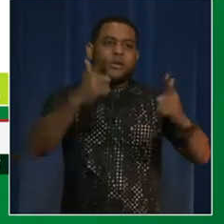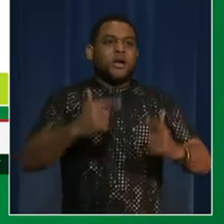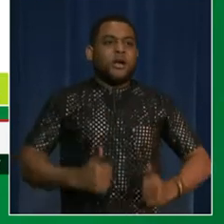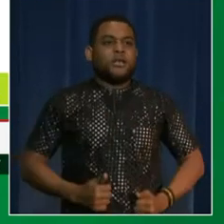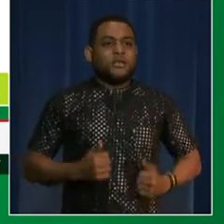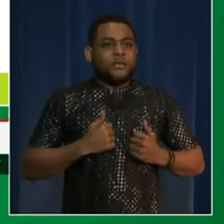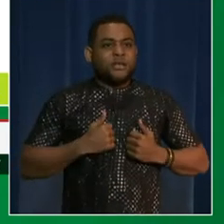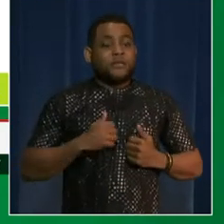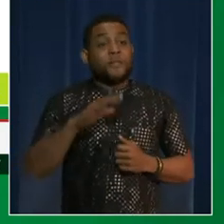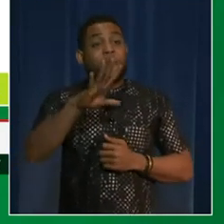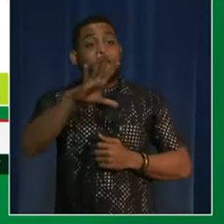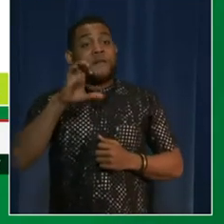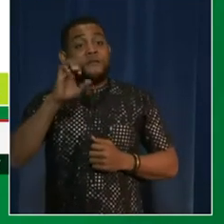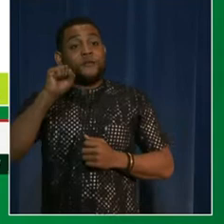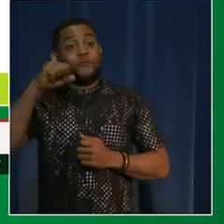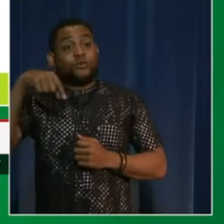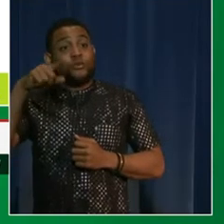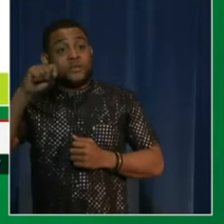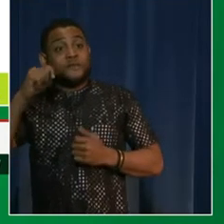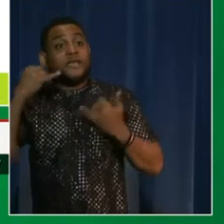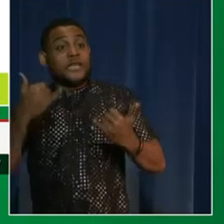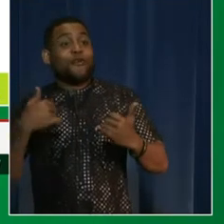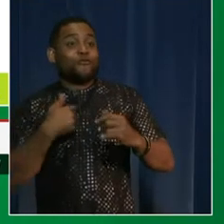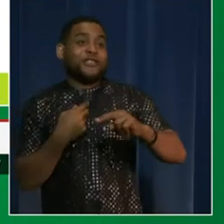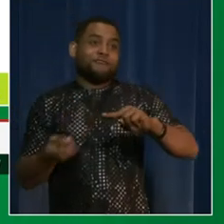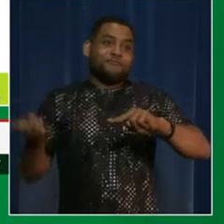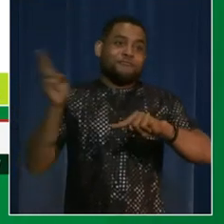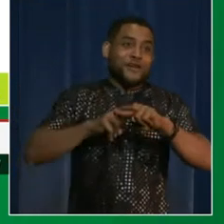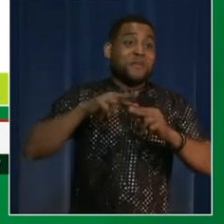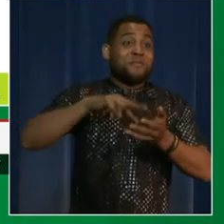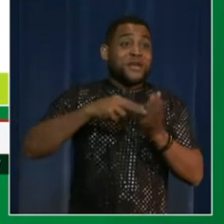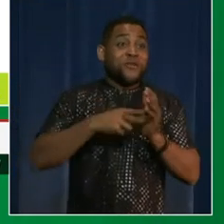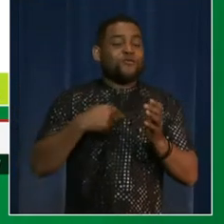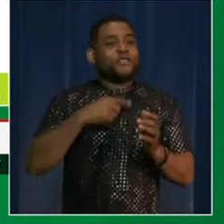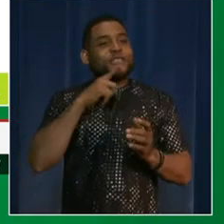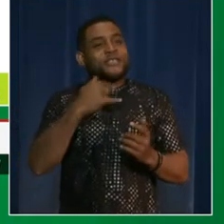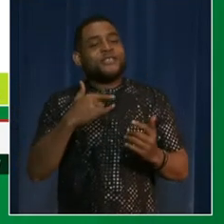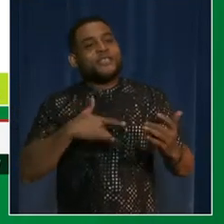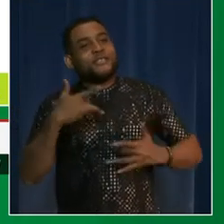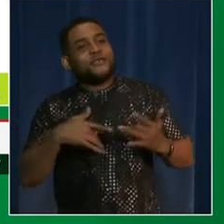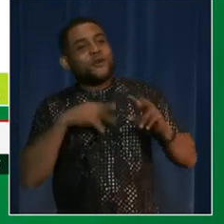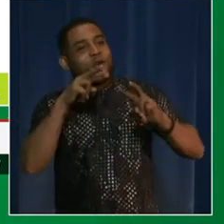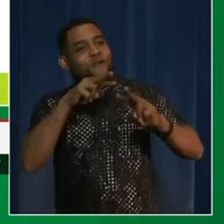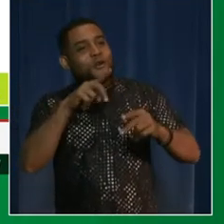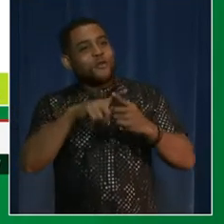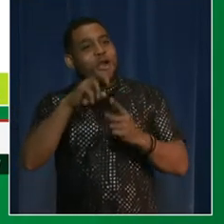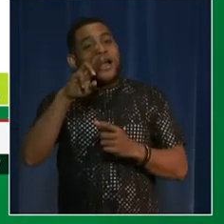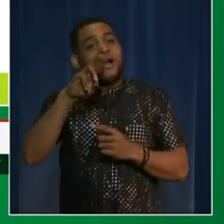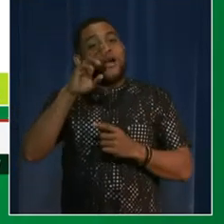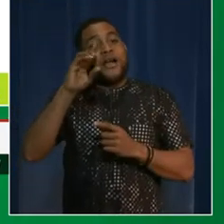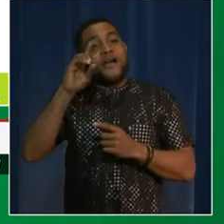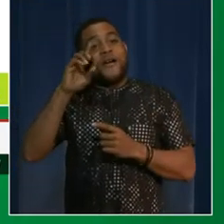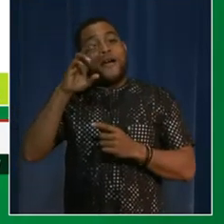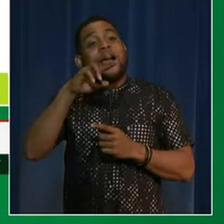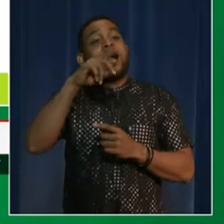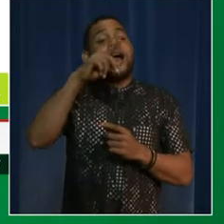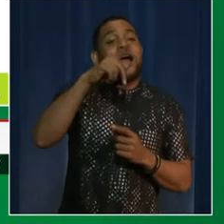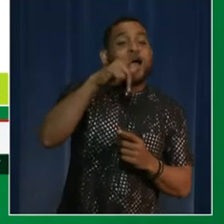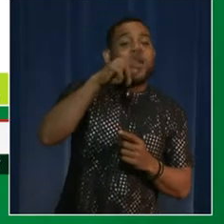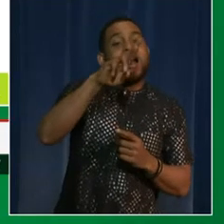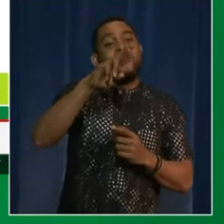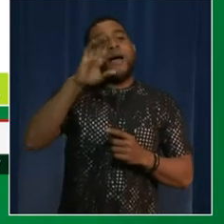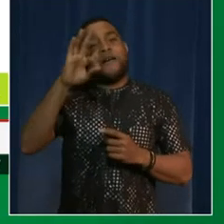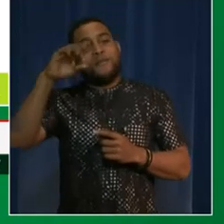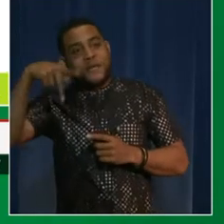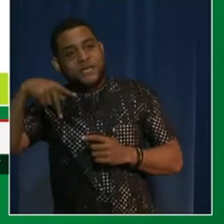fitness centers that are 3,000 and 4,000 square feet. So we're excited about this and be on the lookout for an RFP so we can get a design firm so we can start to engage